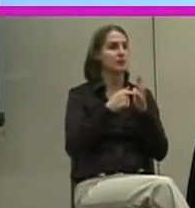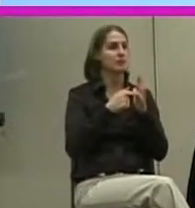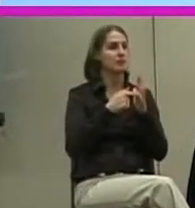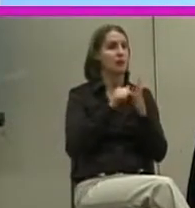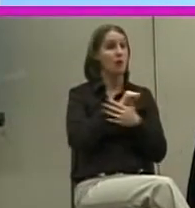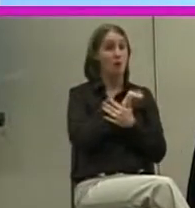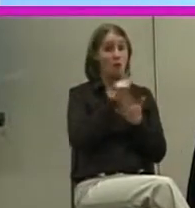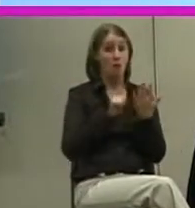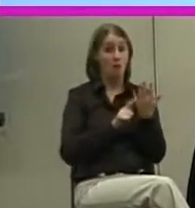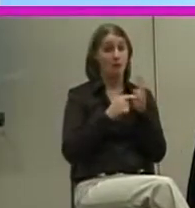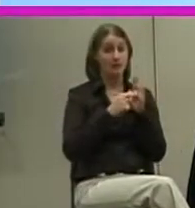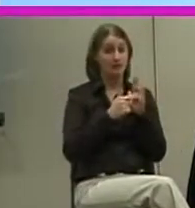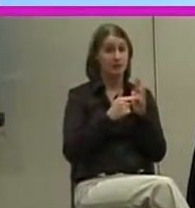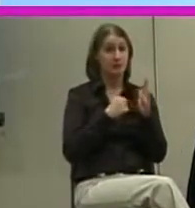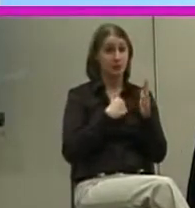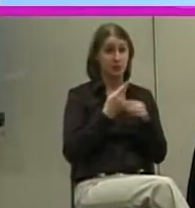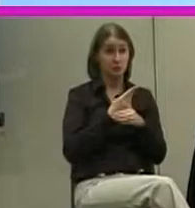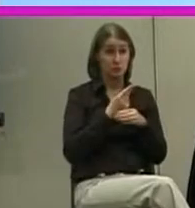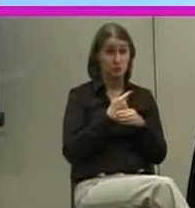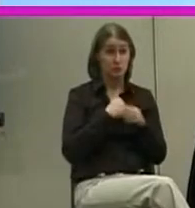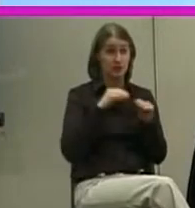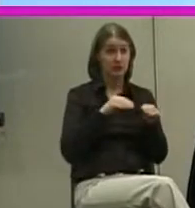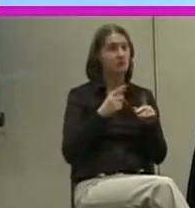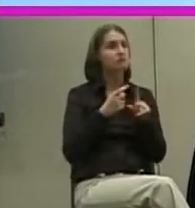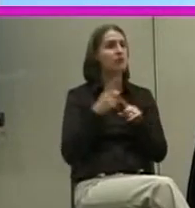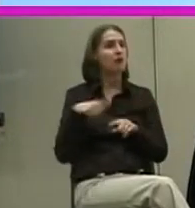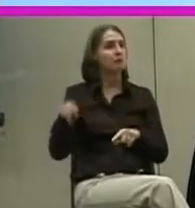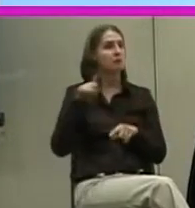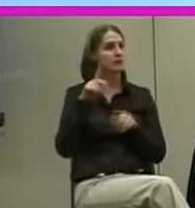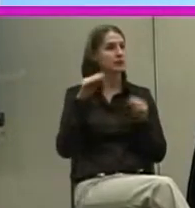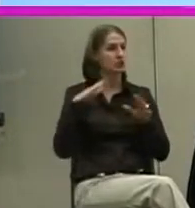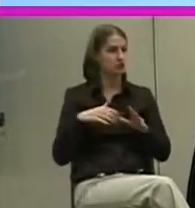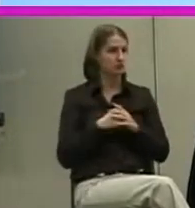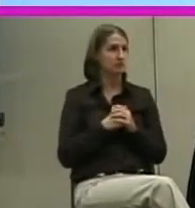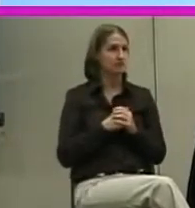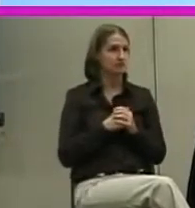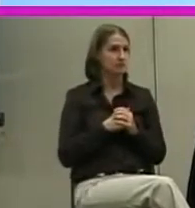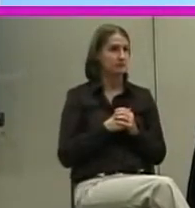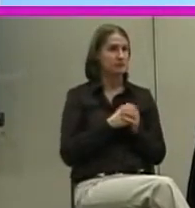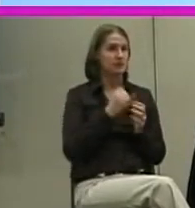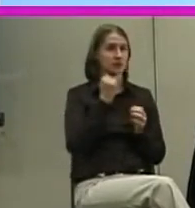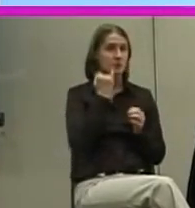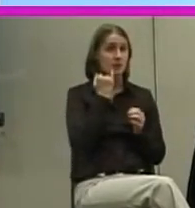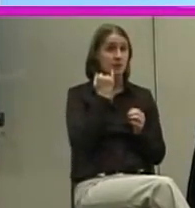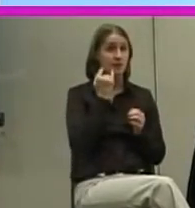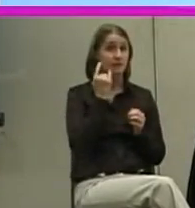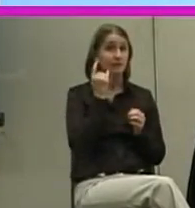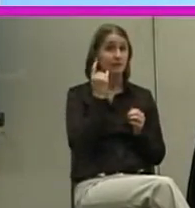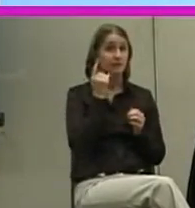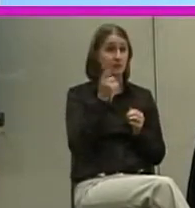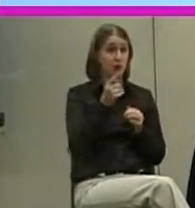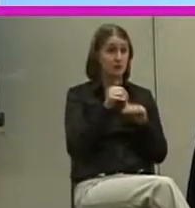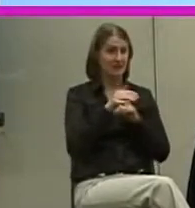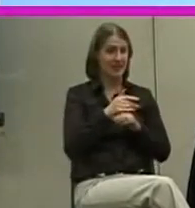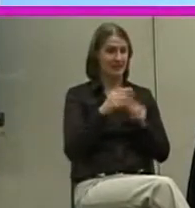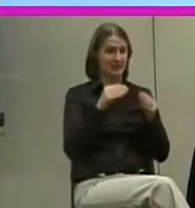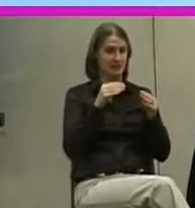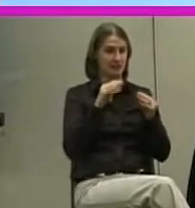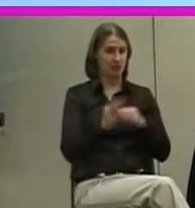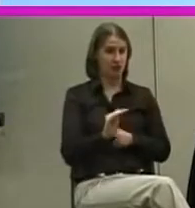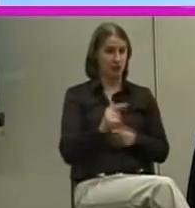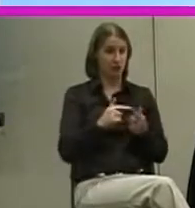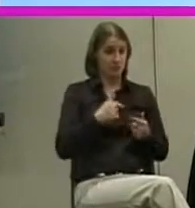the examples I use when I teach came from the teachers. So if you referred a kid to me, I would